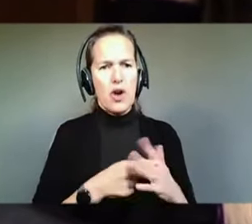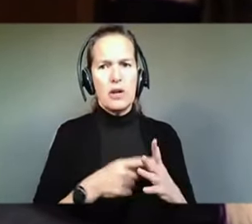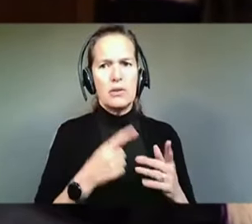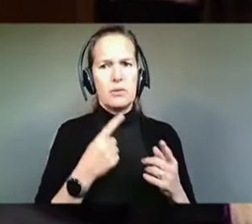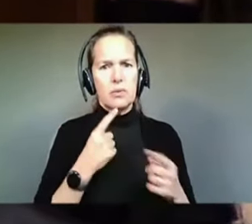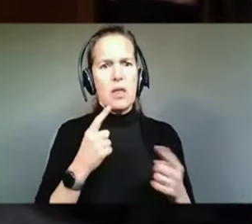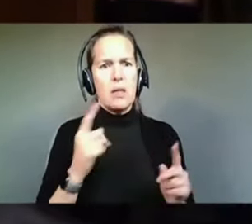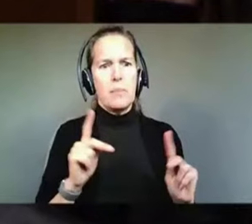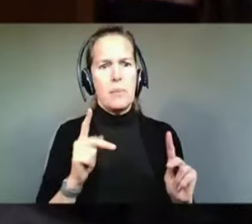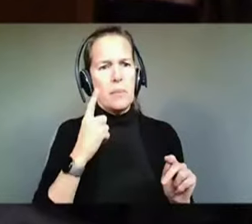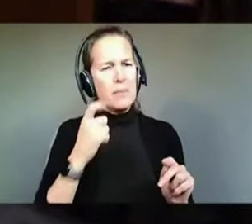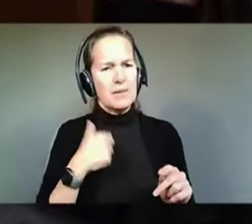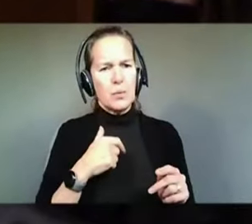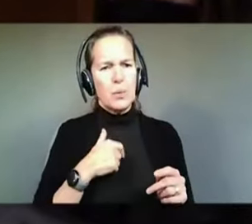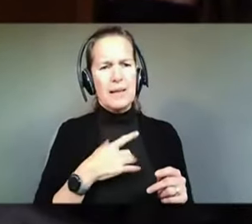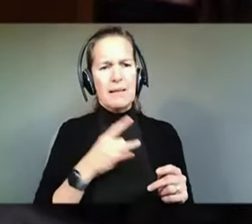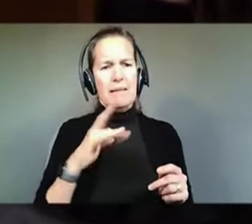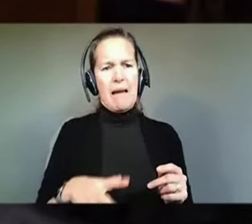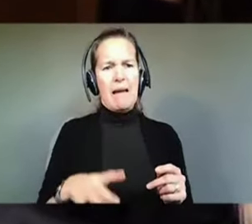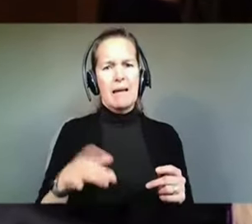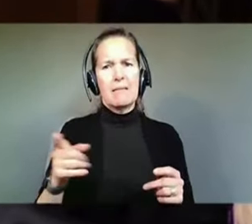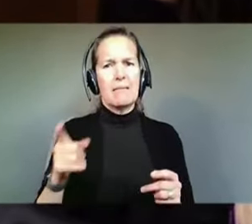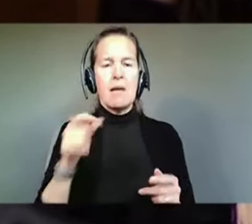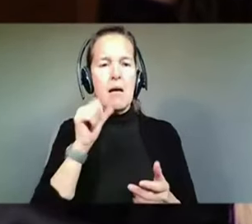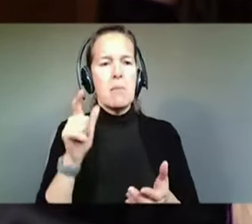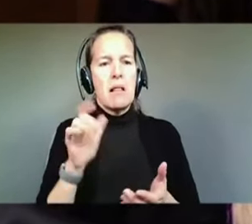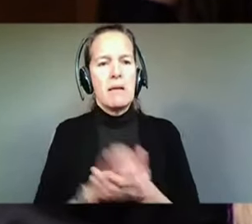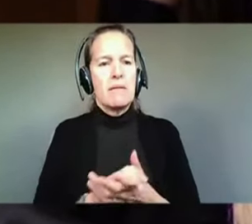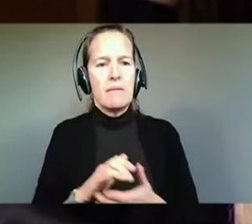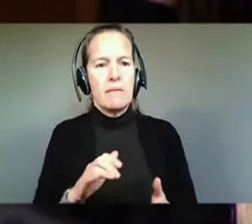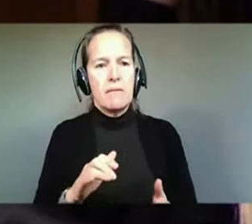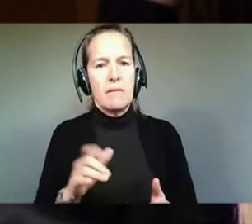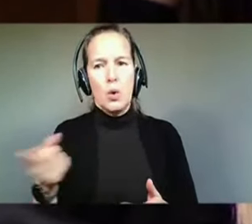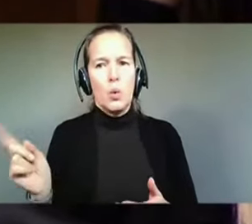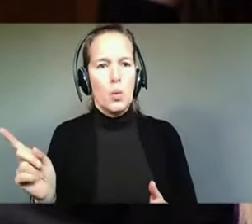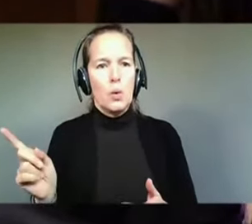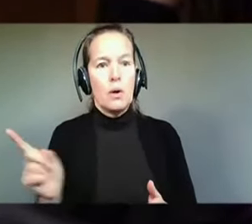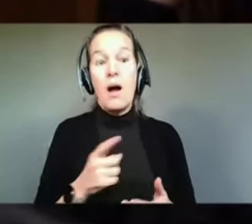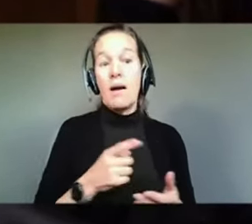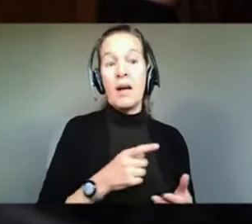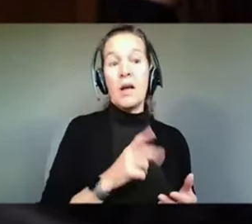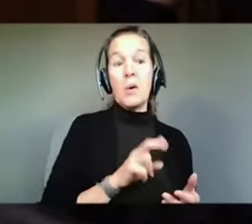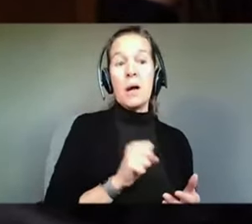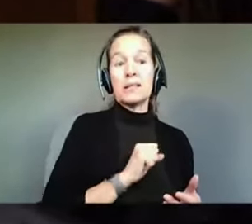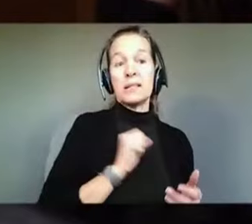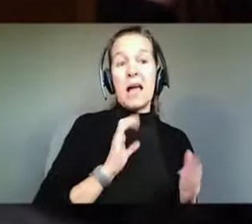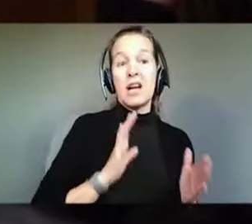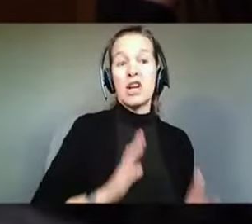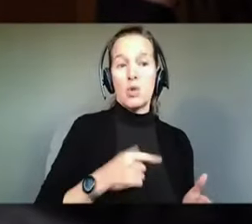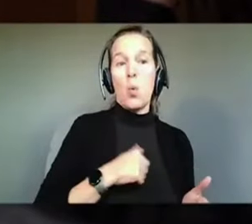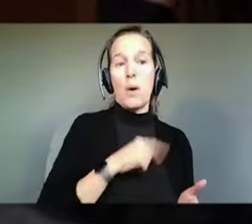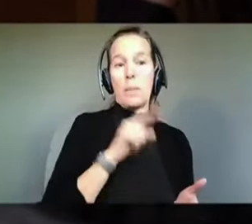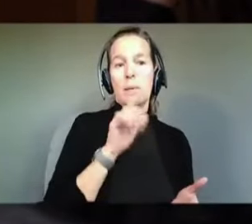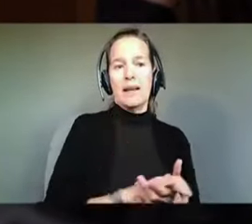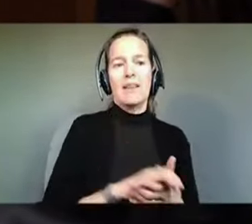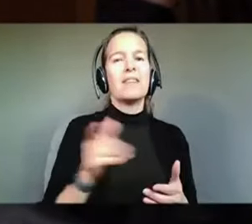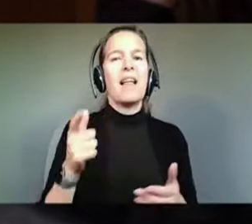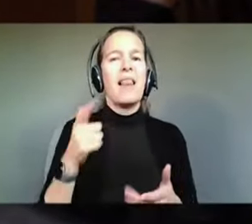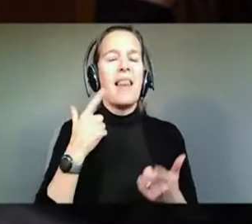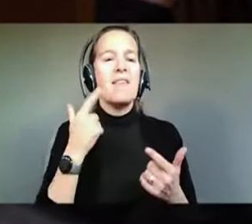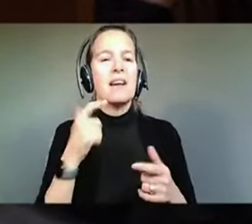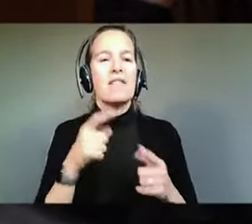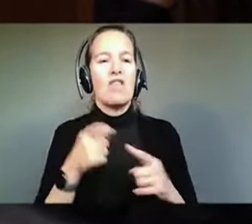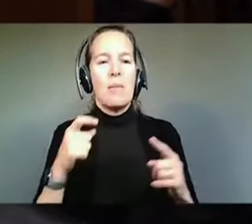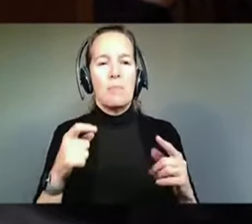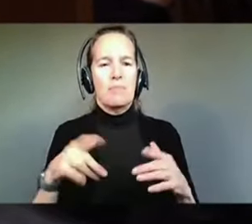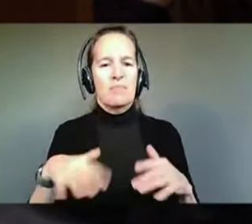believed. U.S. senators get believed. You know, if by a